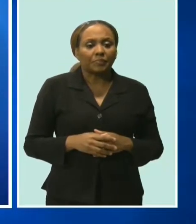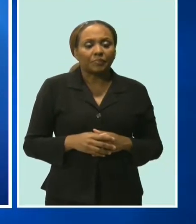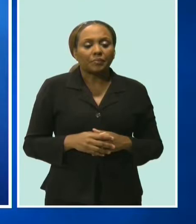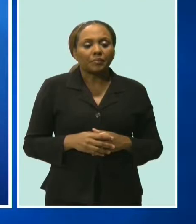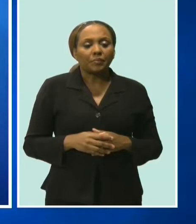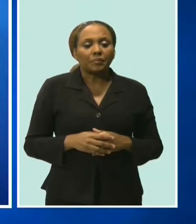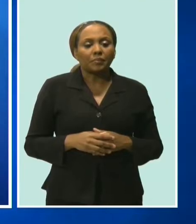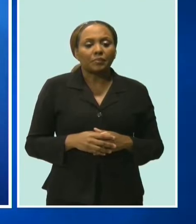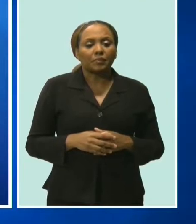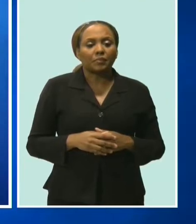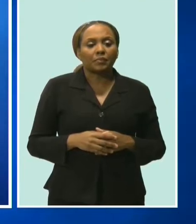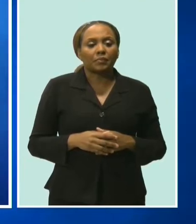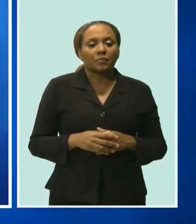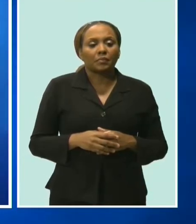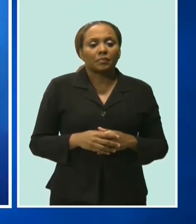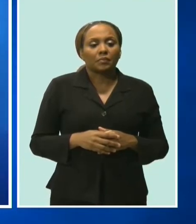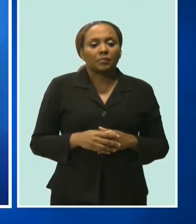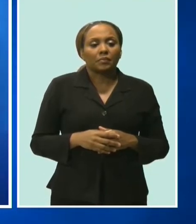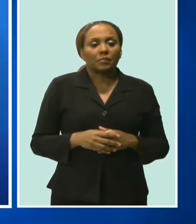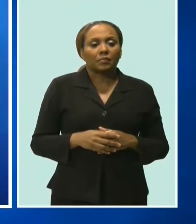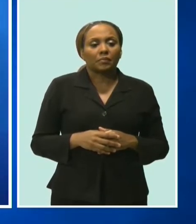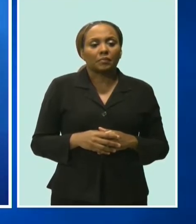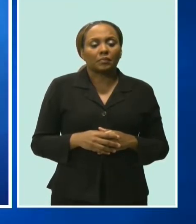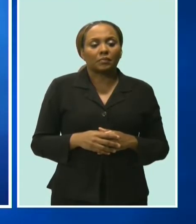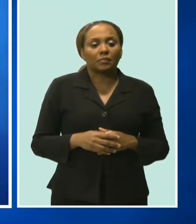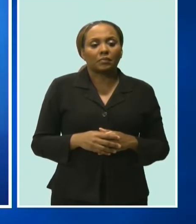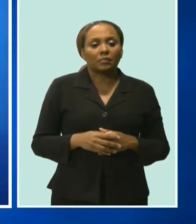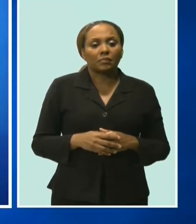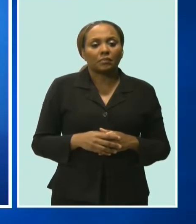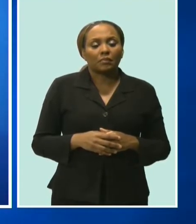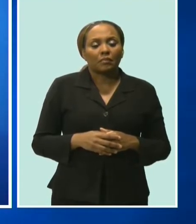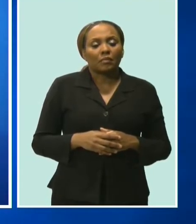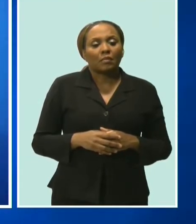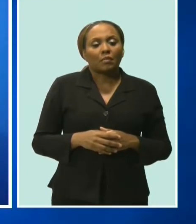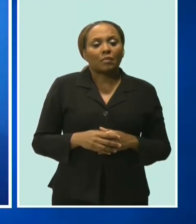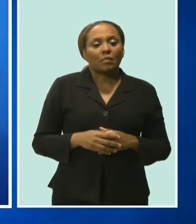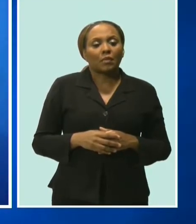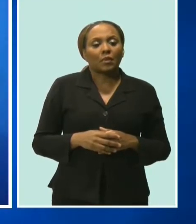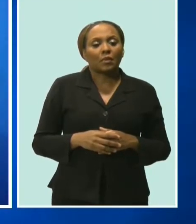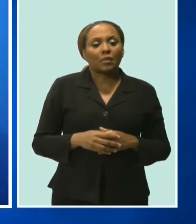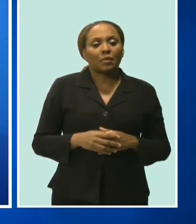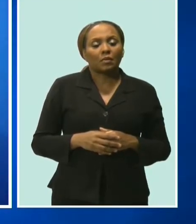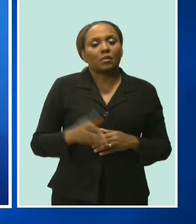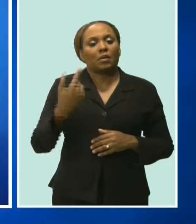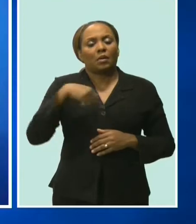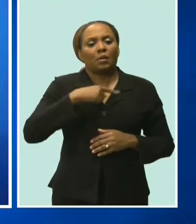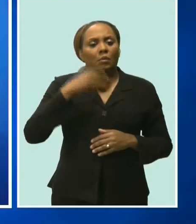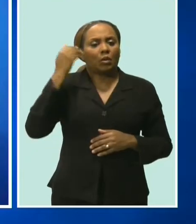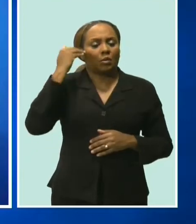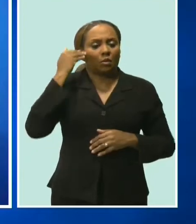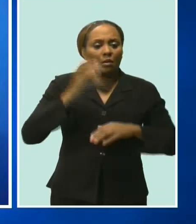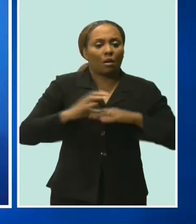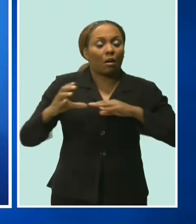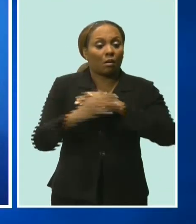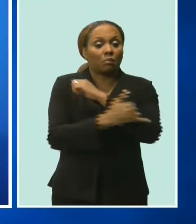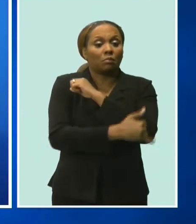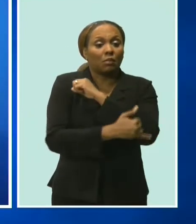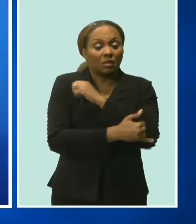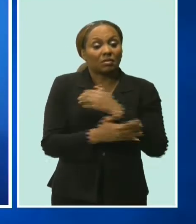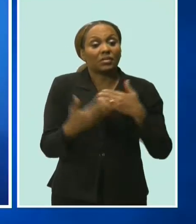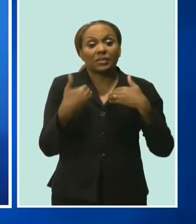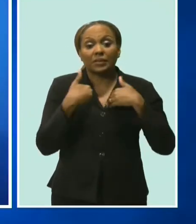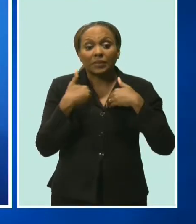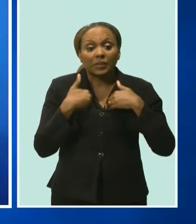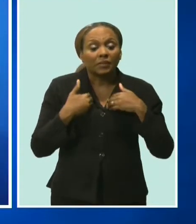It is the mental emancipation, it's the use of things like blacklisting of Caribbean countries, or it's the use of and